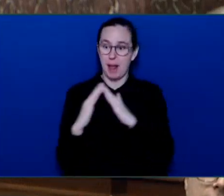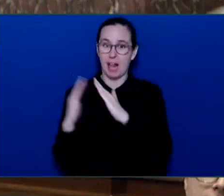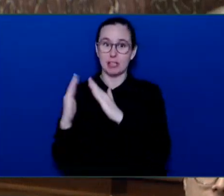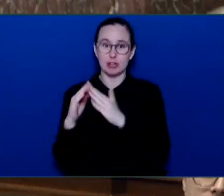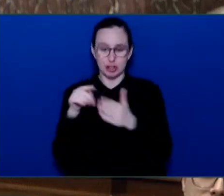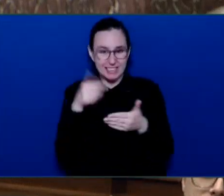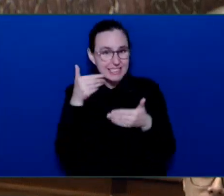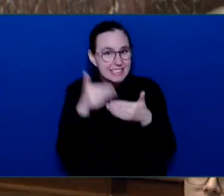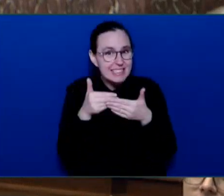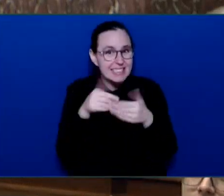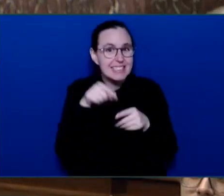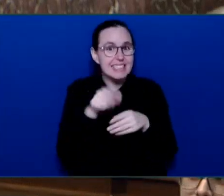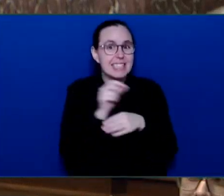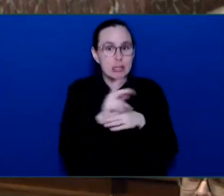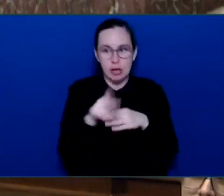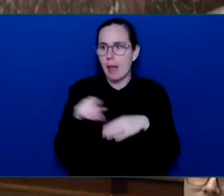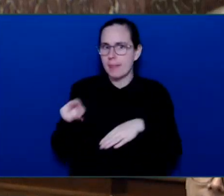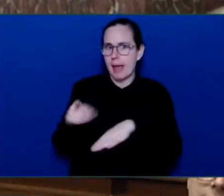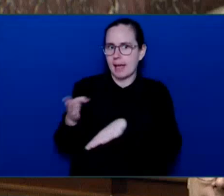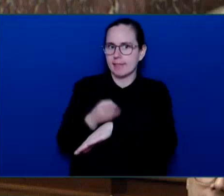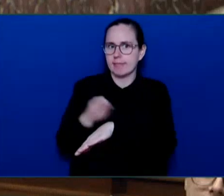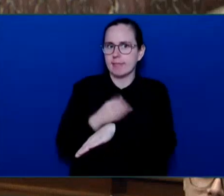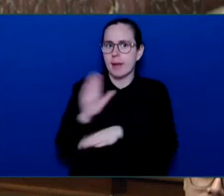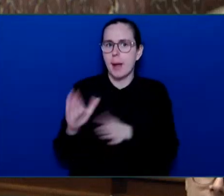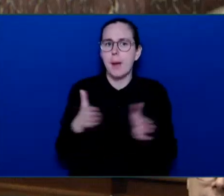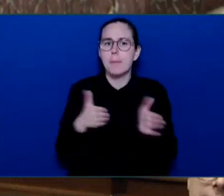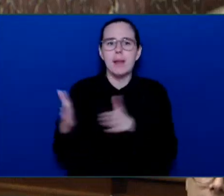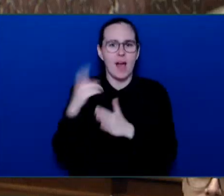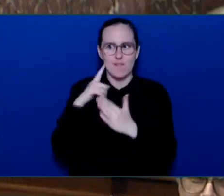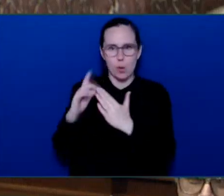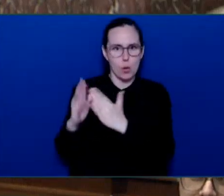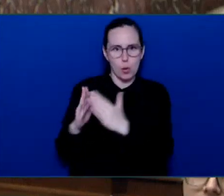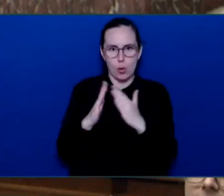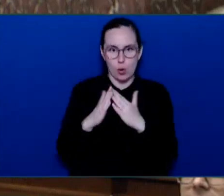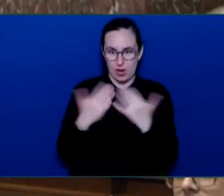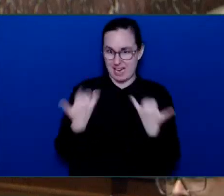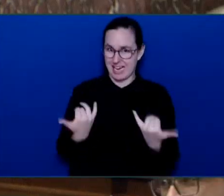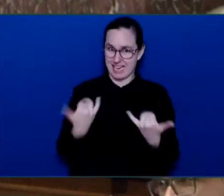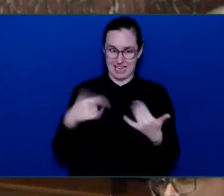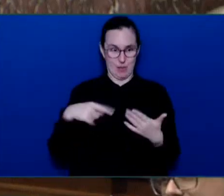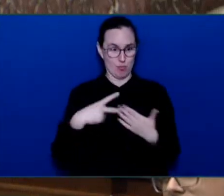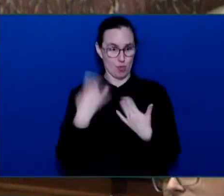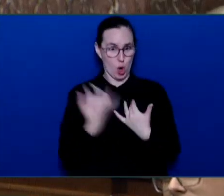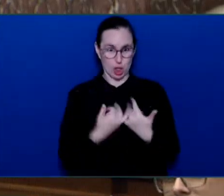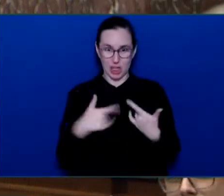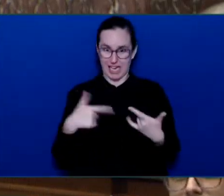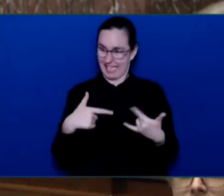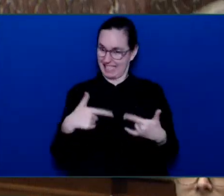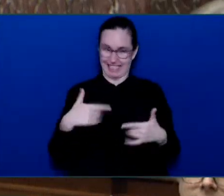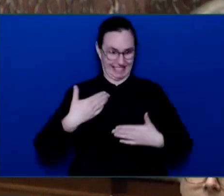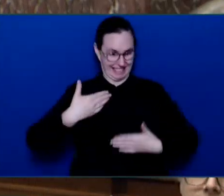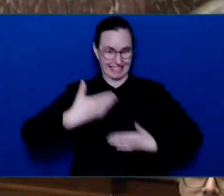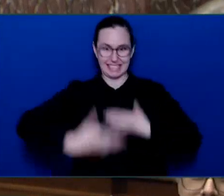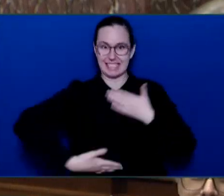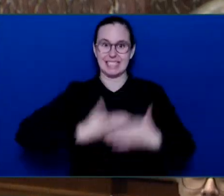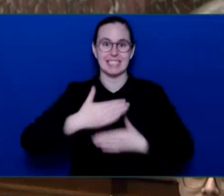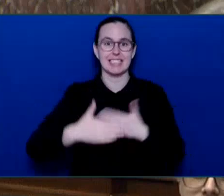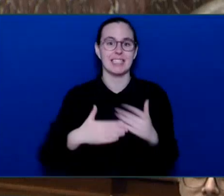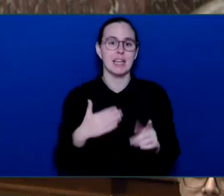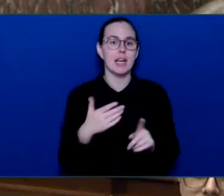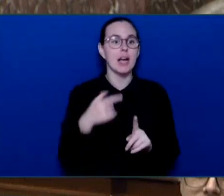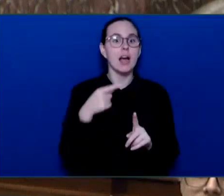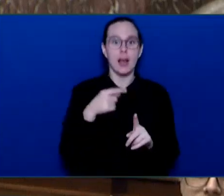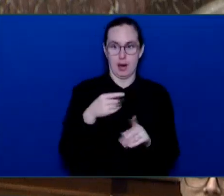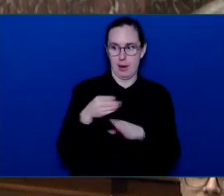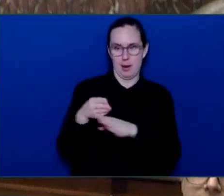speak. And the project is underway. Pre-construction activity is happening right now. They are widening the Fraser Highway in order to build